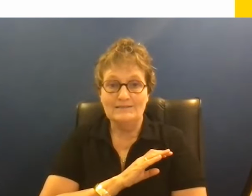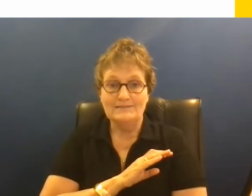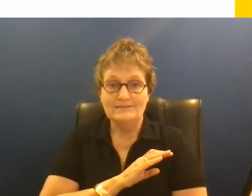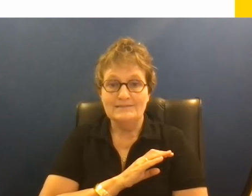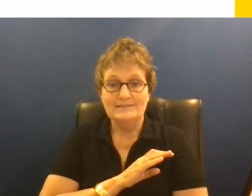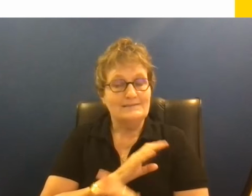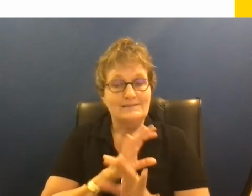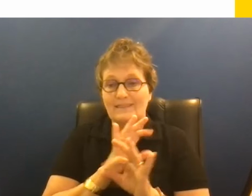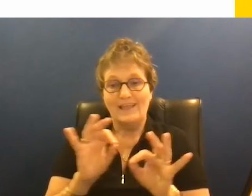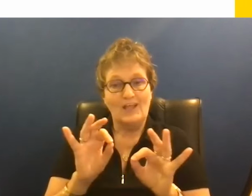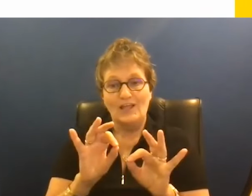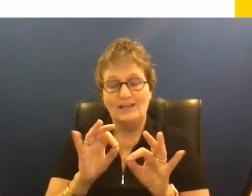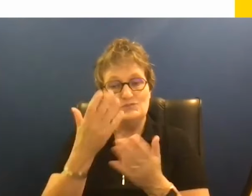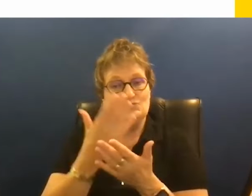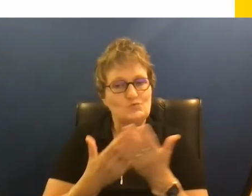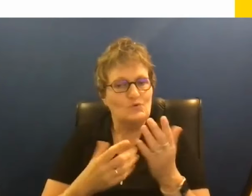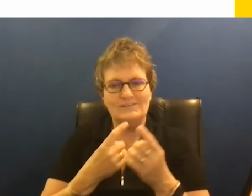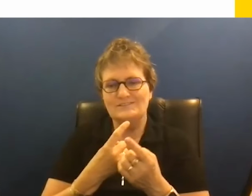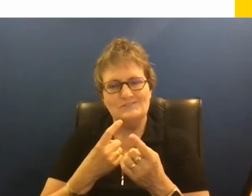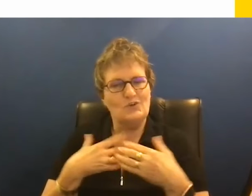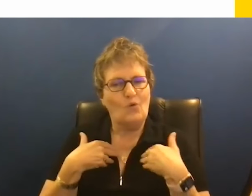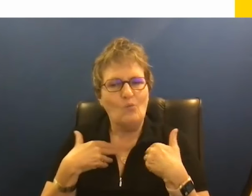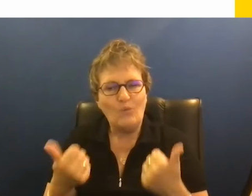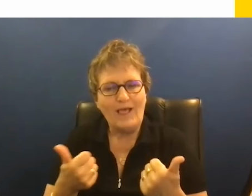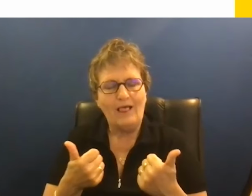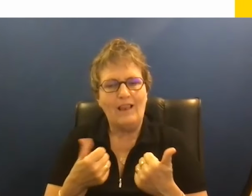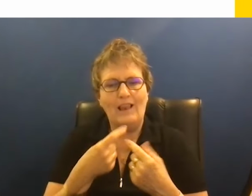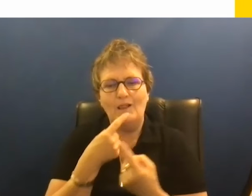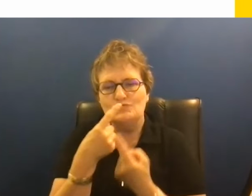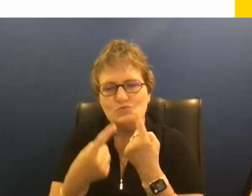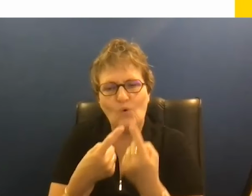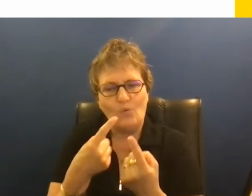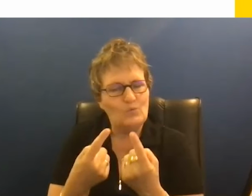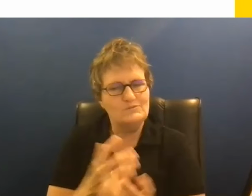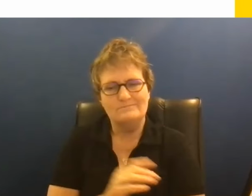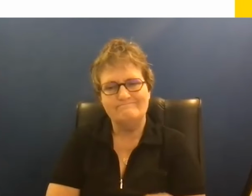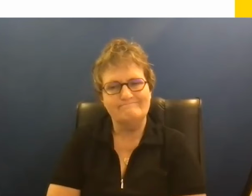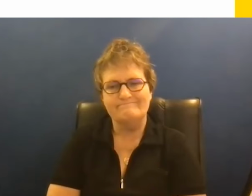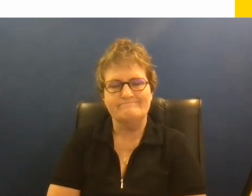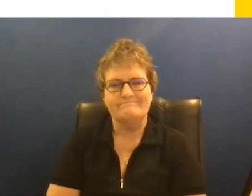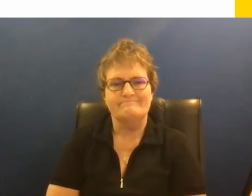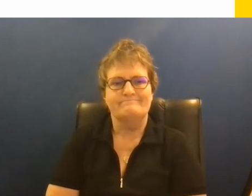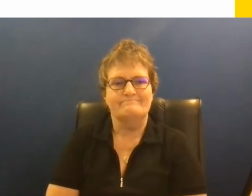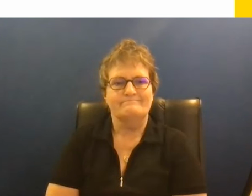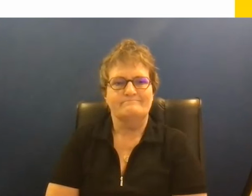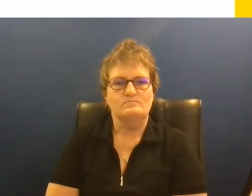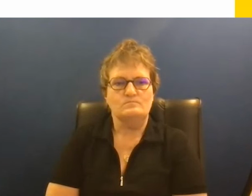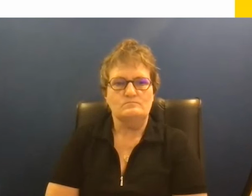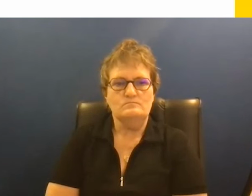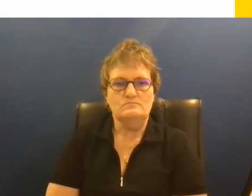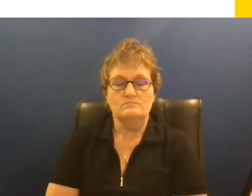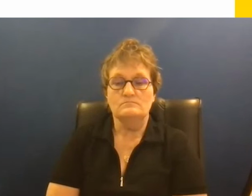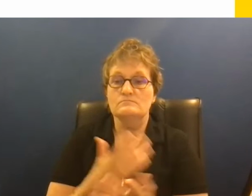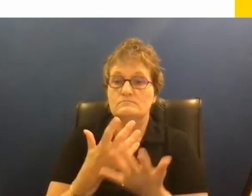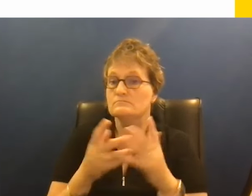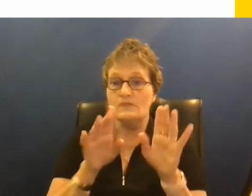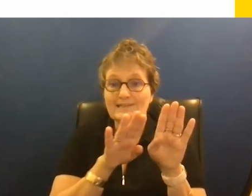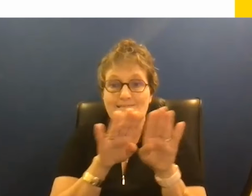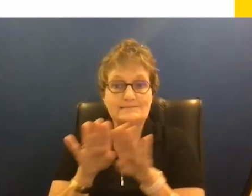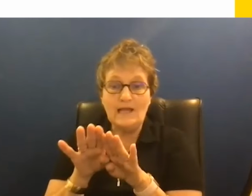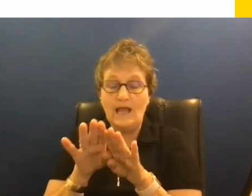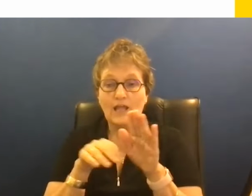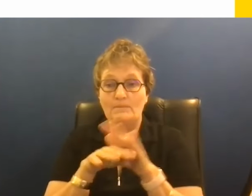are not well told or well heard. And there's also the same, a bunch